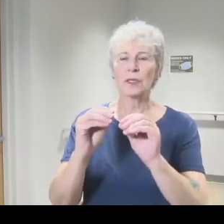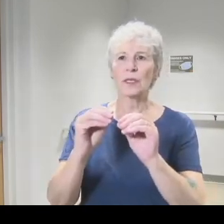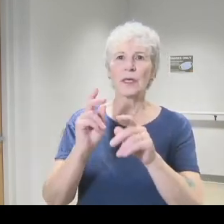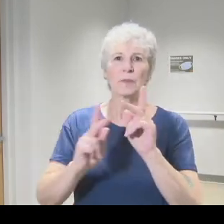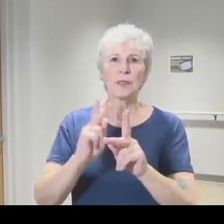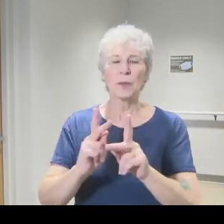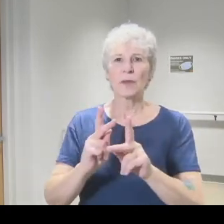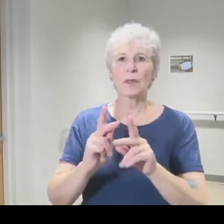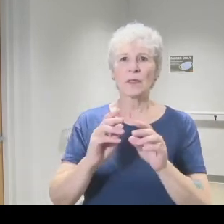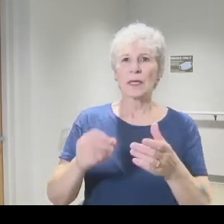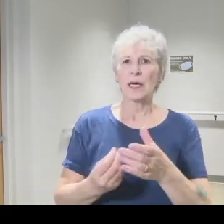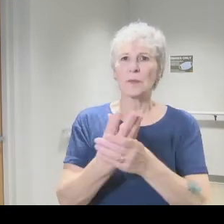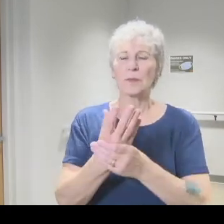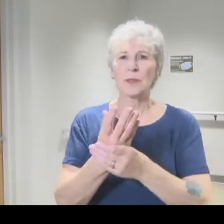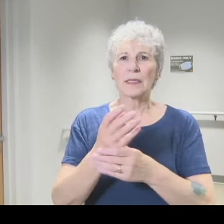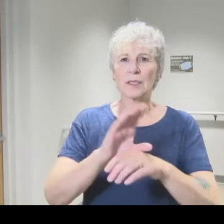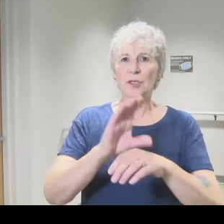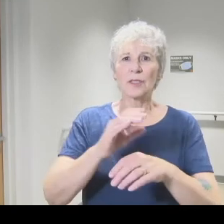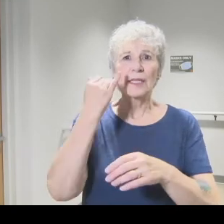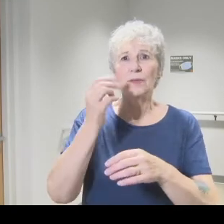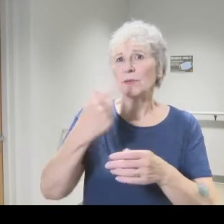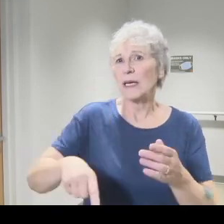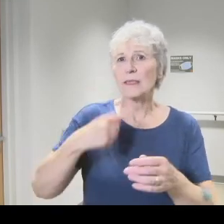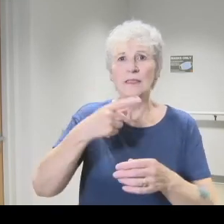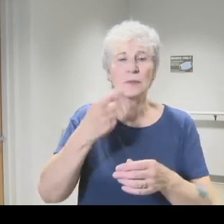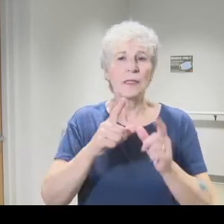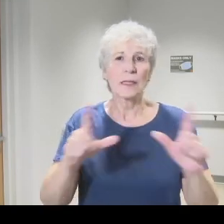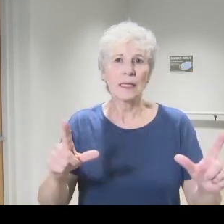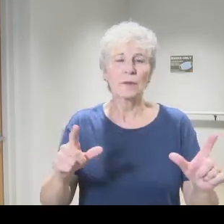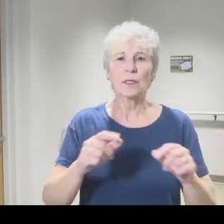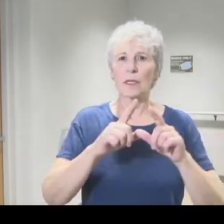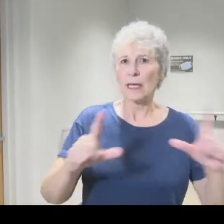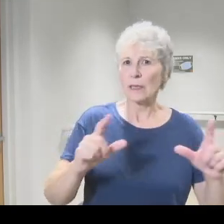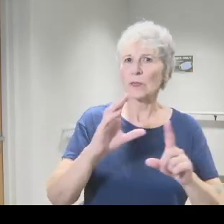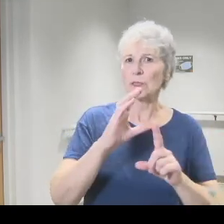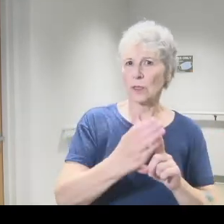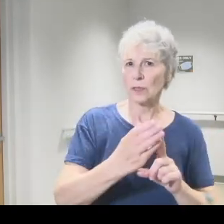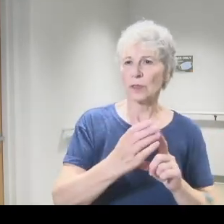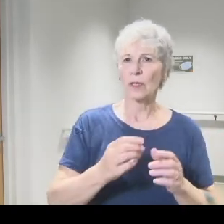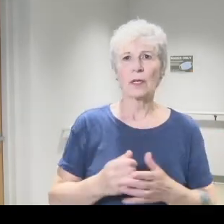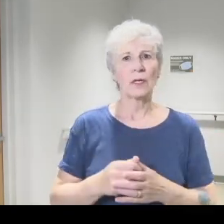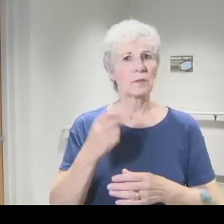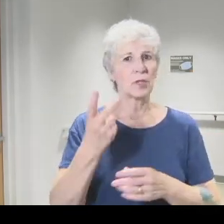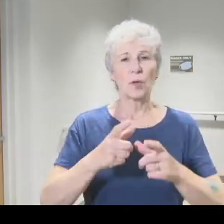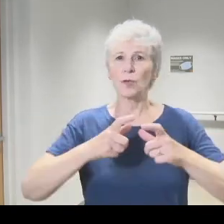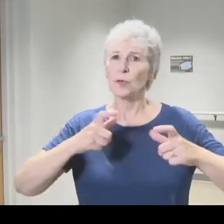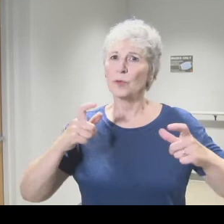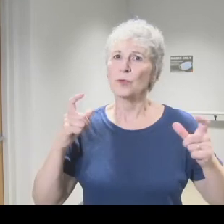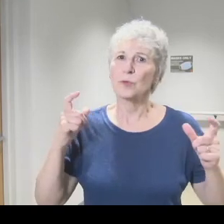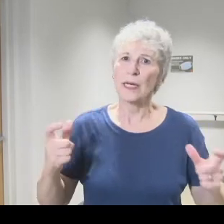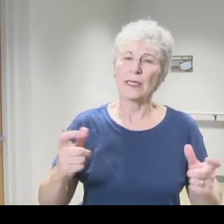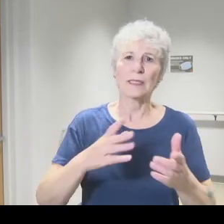their language, right? So I'd say that language and culture, we'll get to that, are probably two of the greatest practical